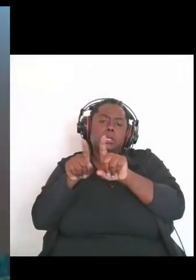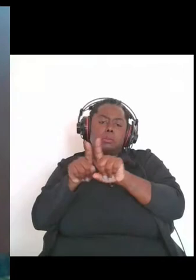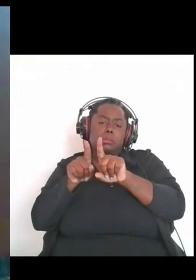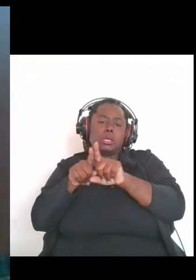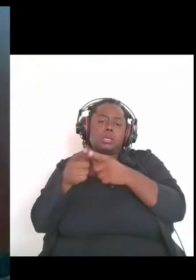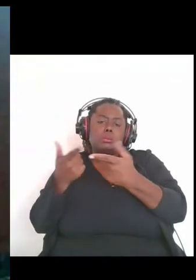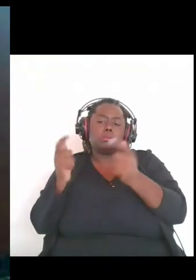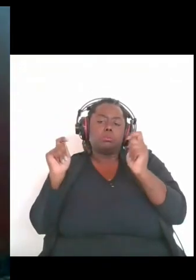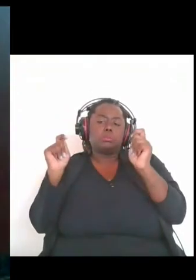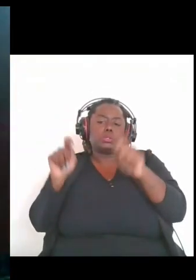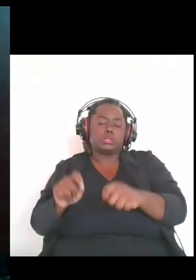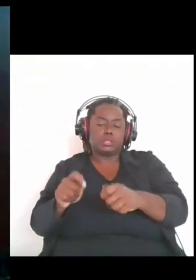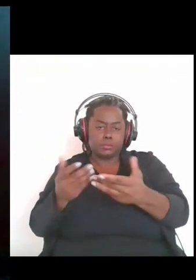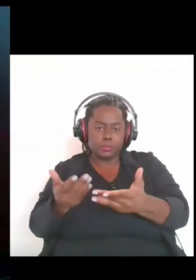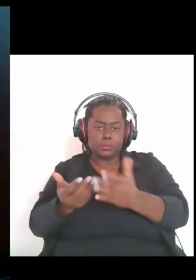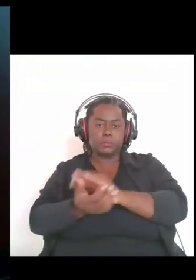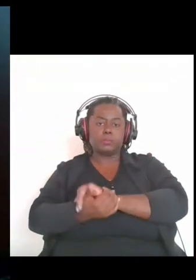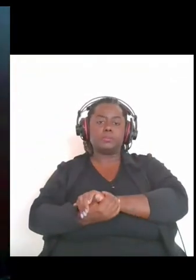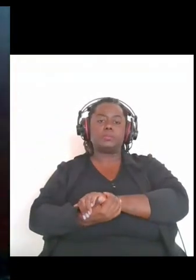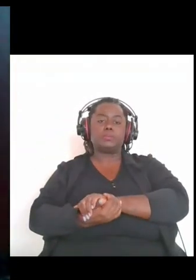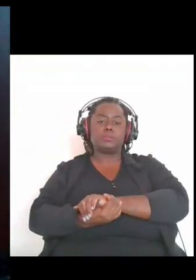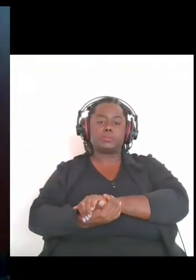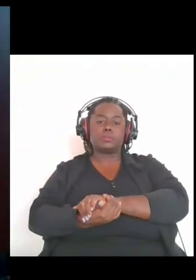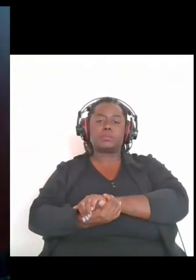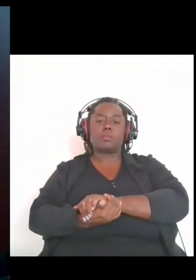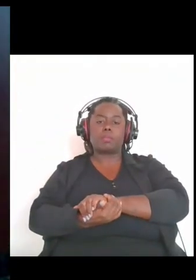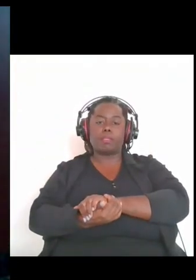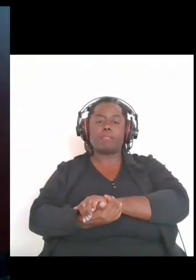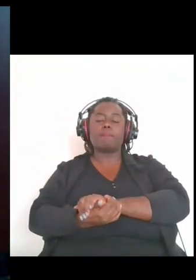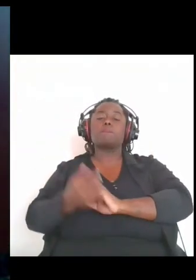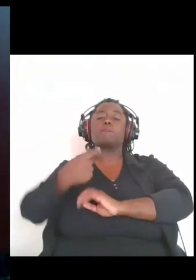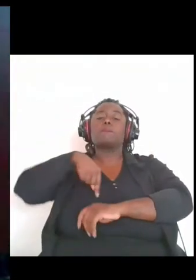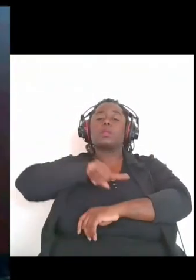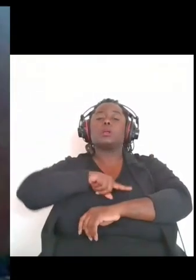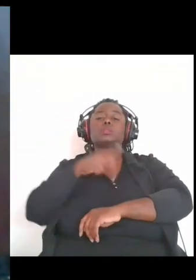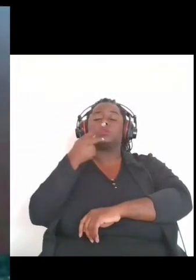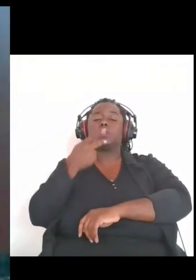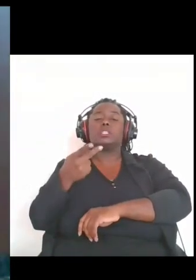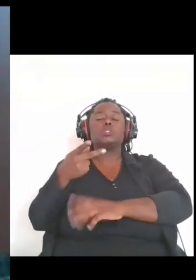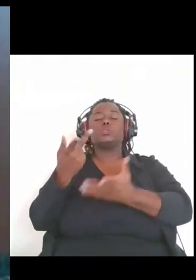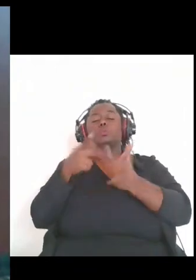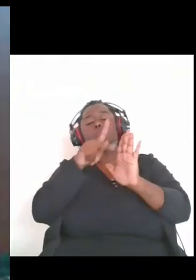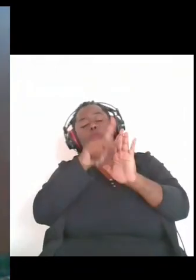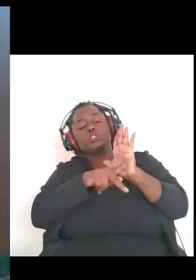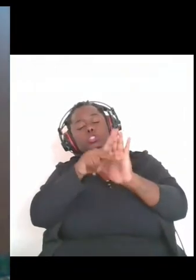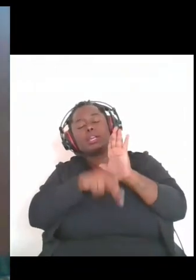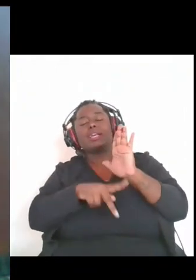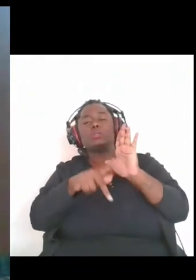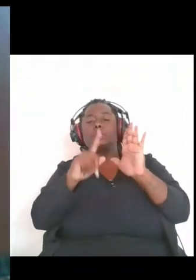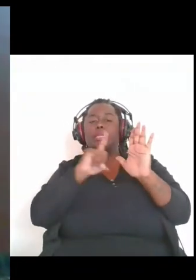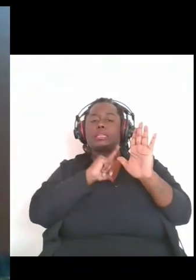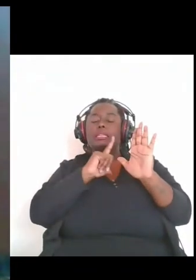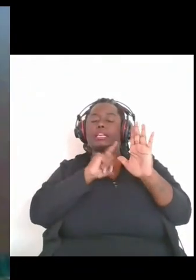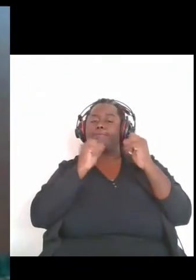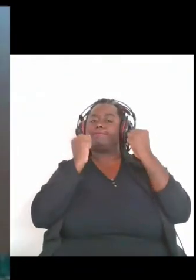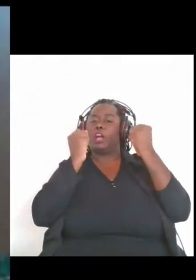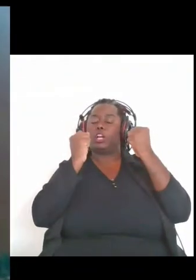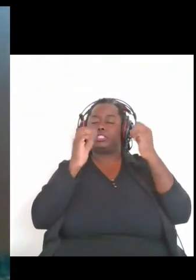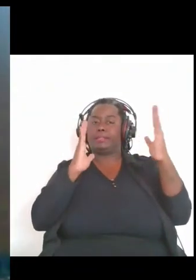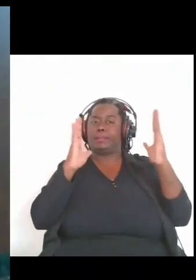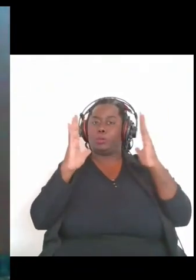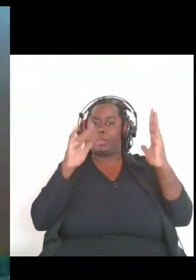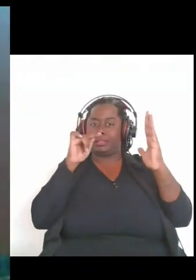used for that purpose so it is possible and we are talking about a project that